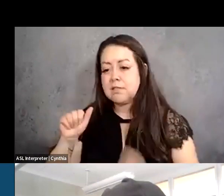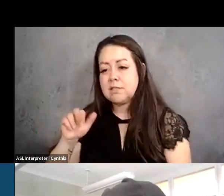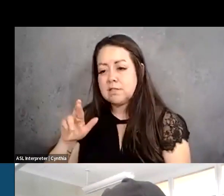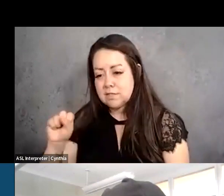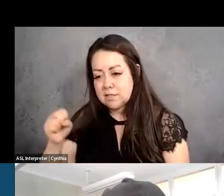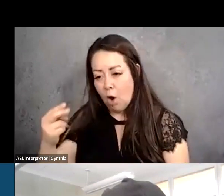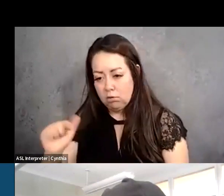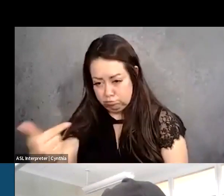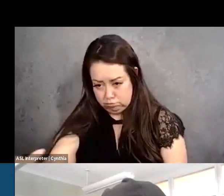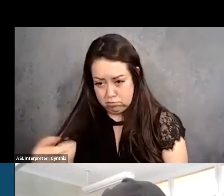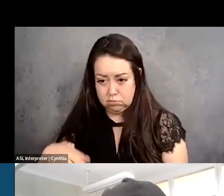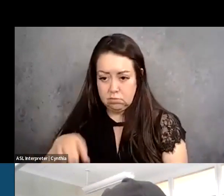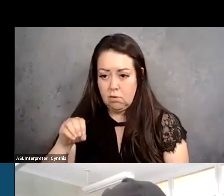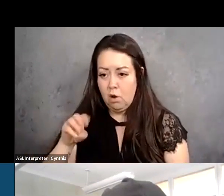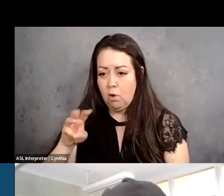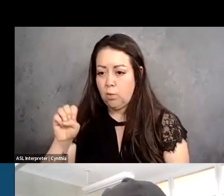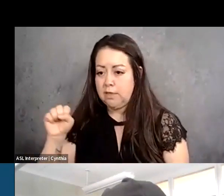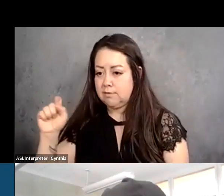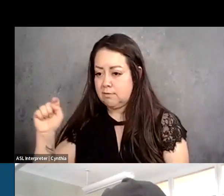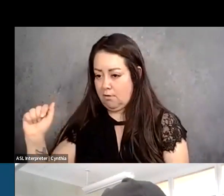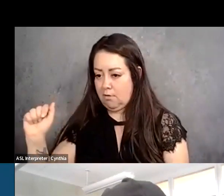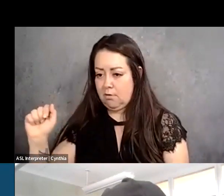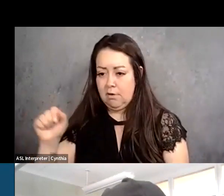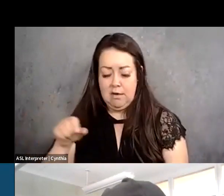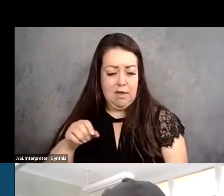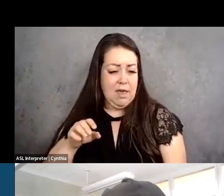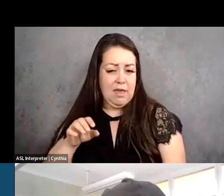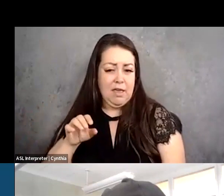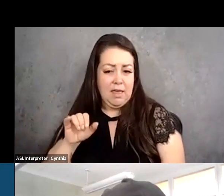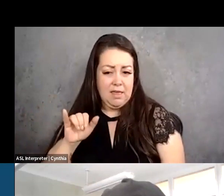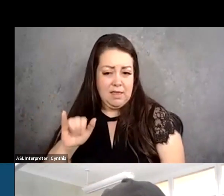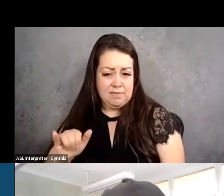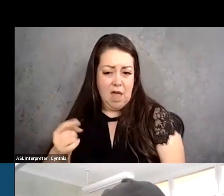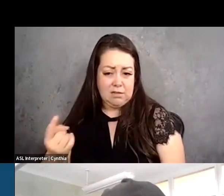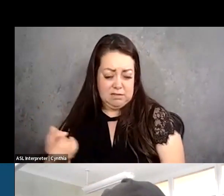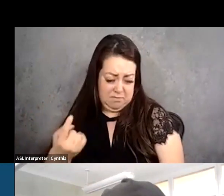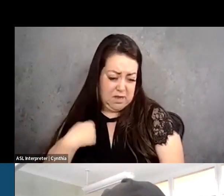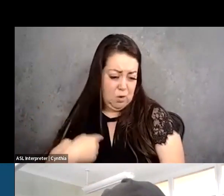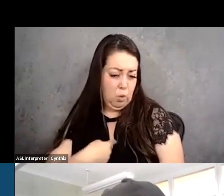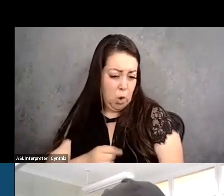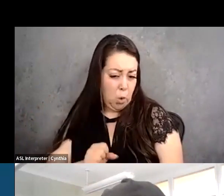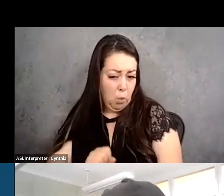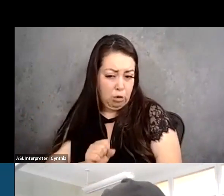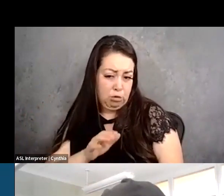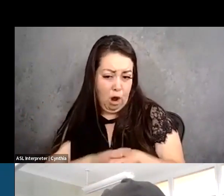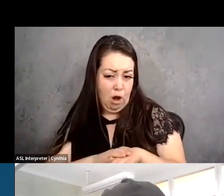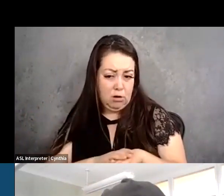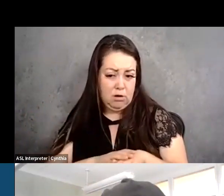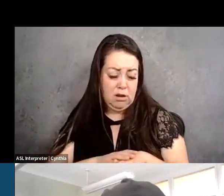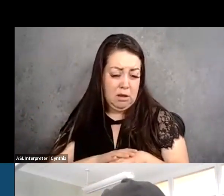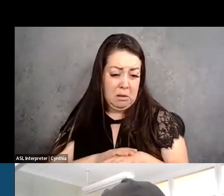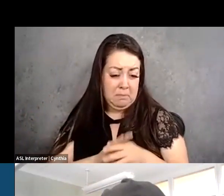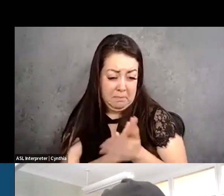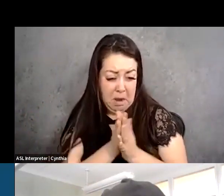about OHC? Yeah, this is something that we've probably been that we have been working on, and we haven't quite